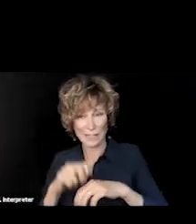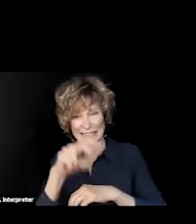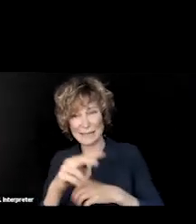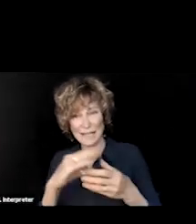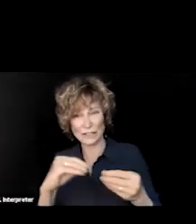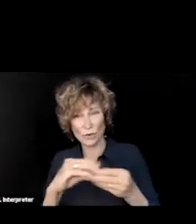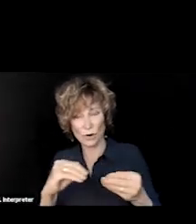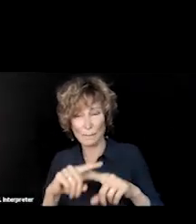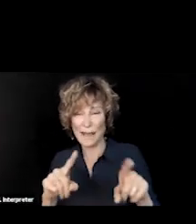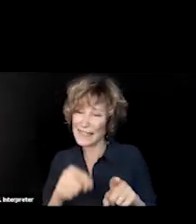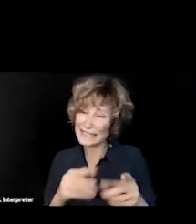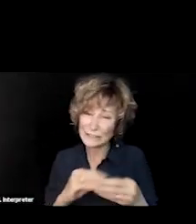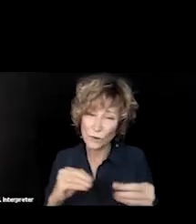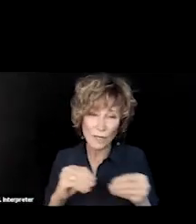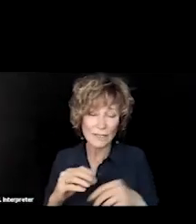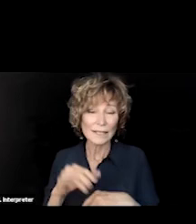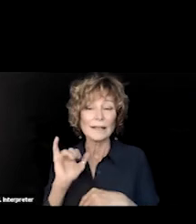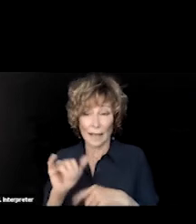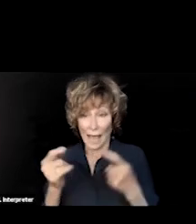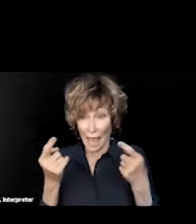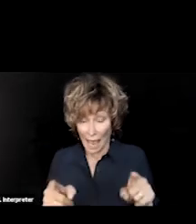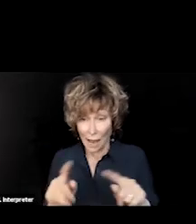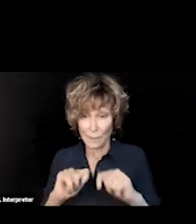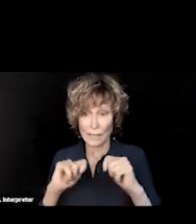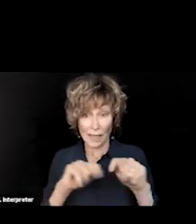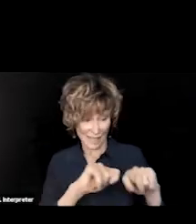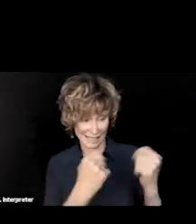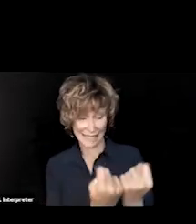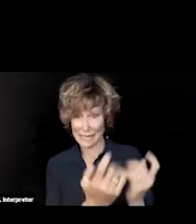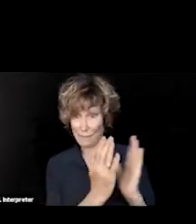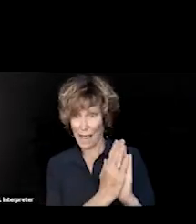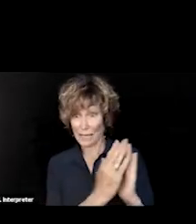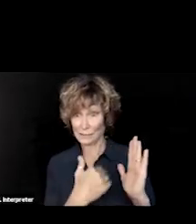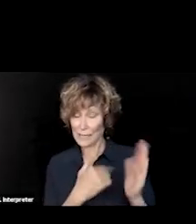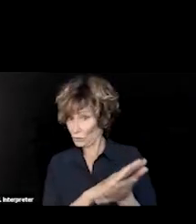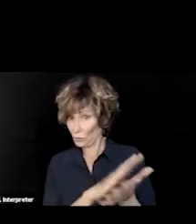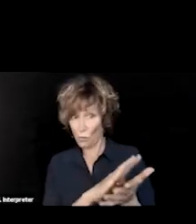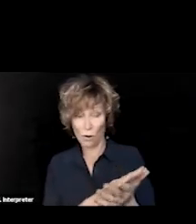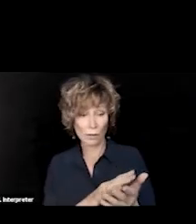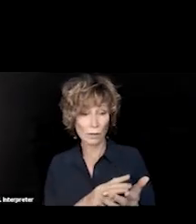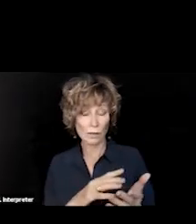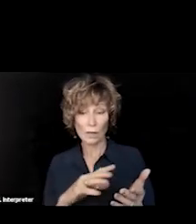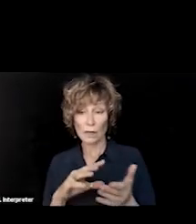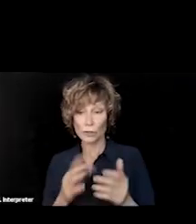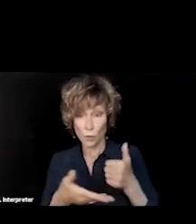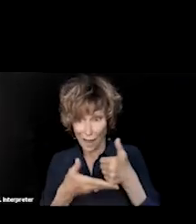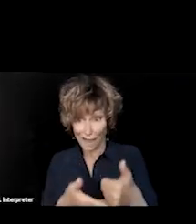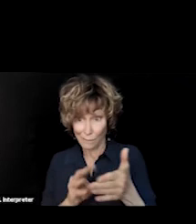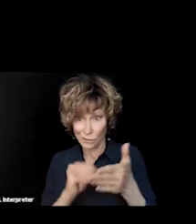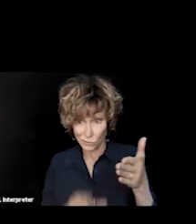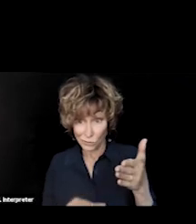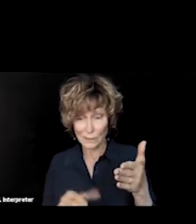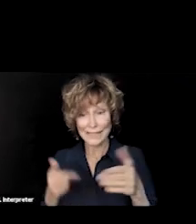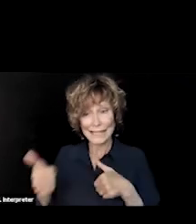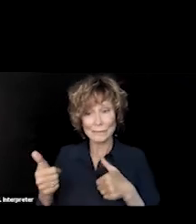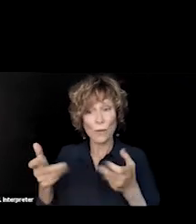story, but this was a team where the school asked me to have this student, help this student who wanted to